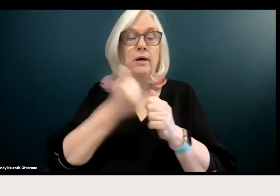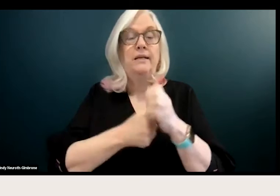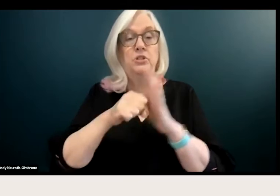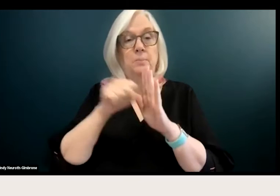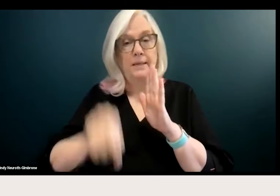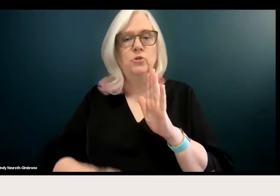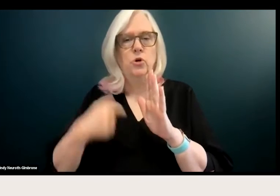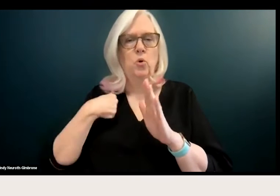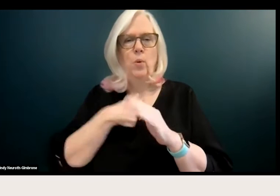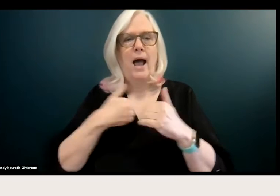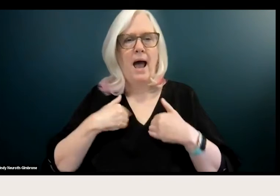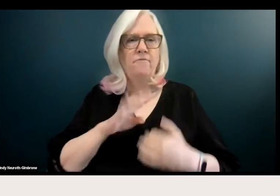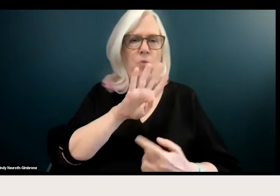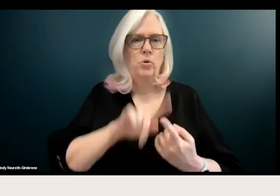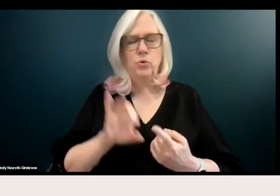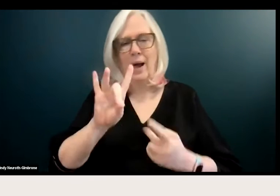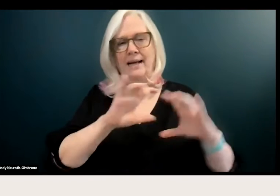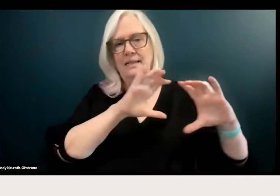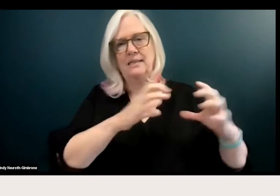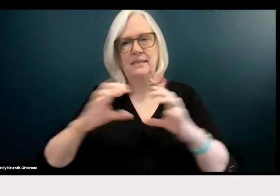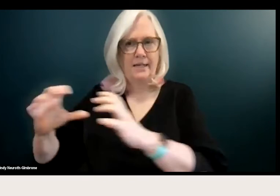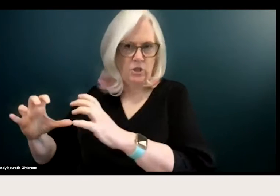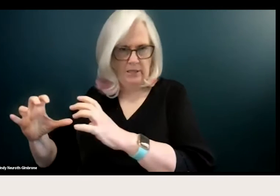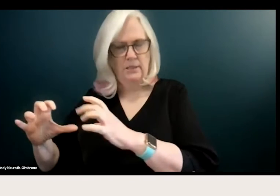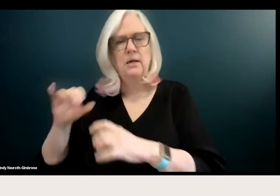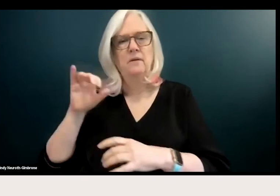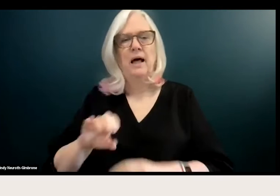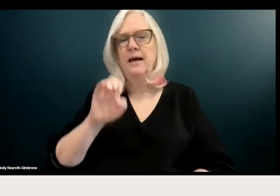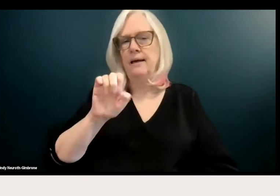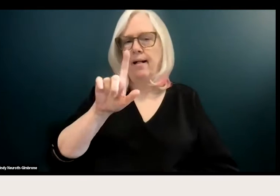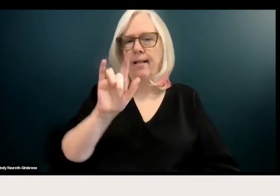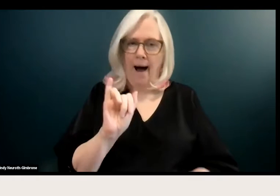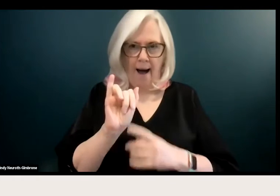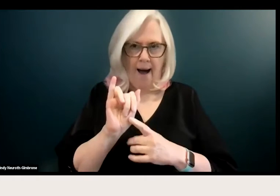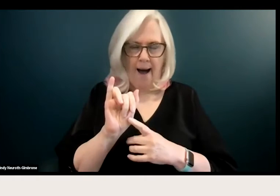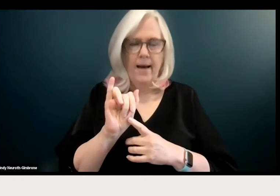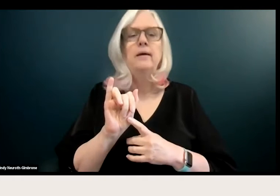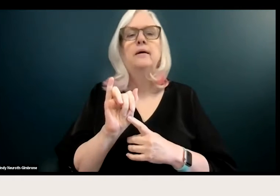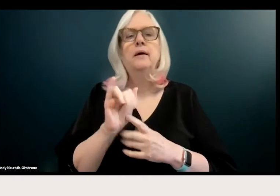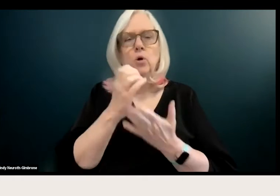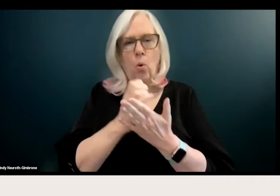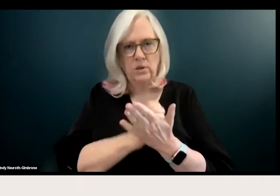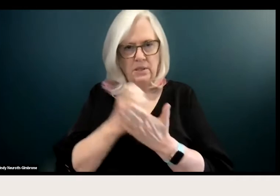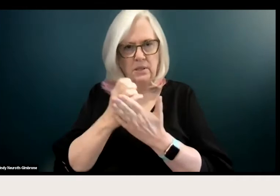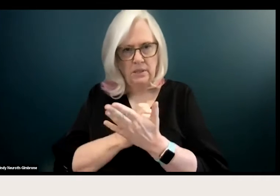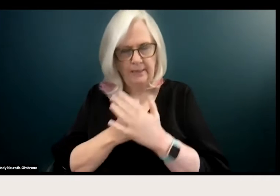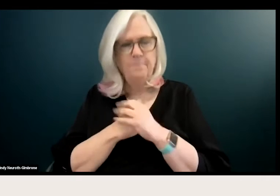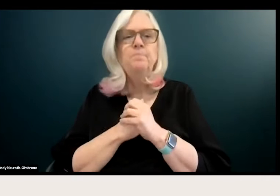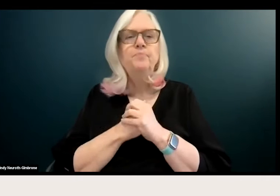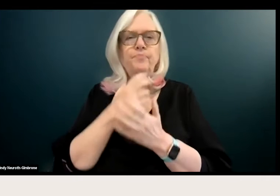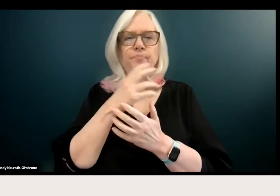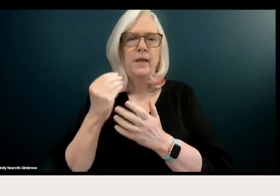we have 4 to 8 sections of these ELI, English Language Institute courses.